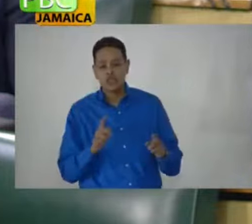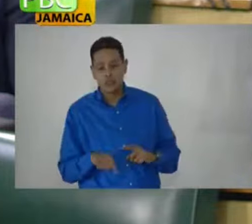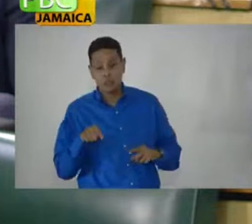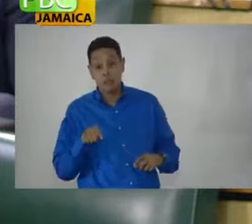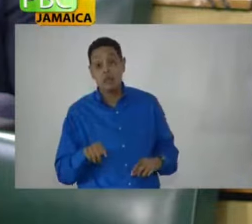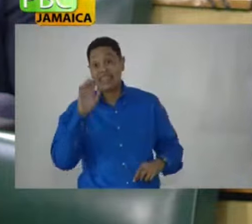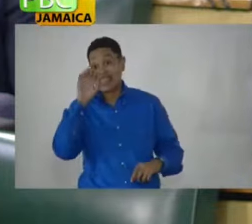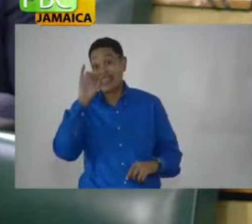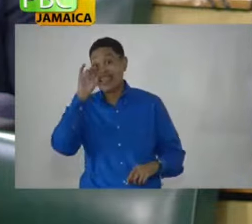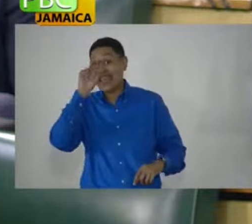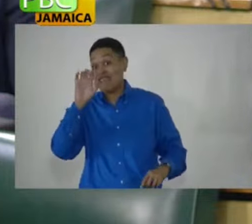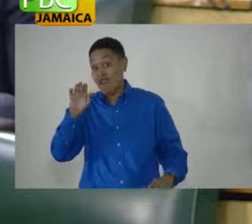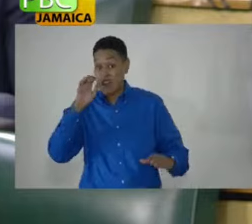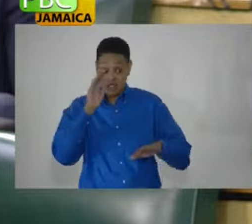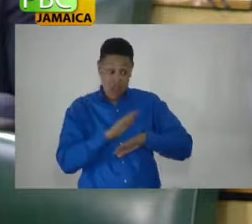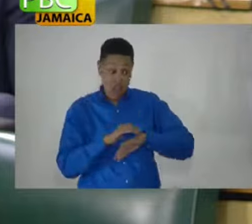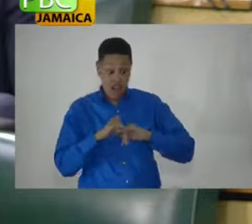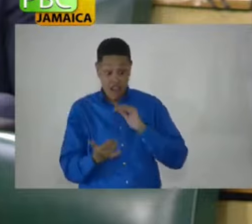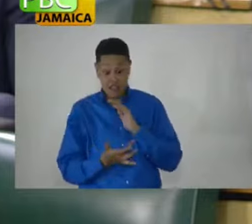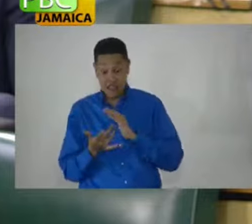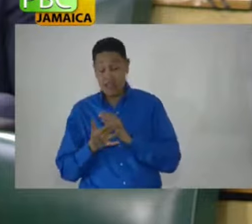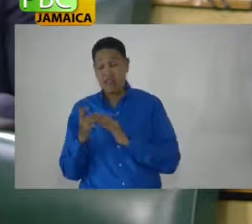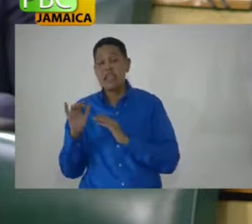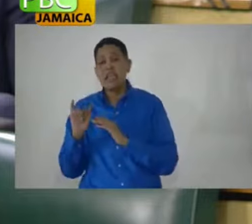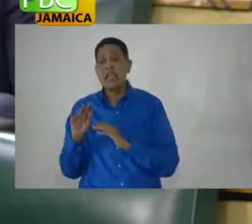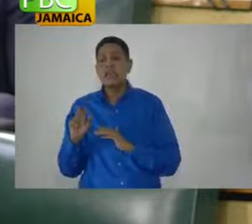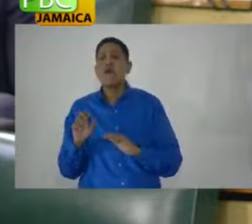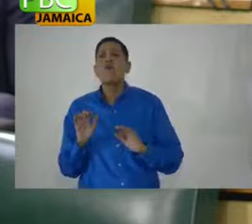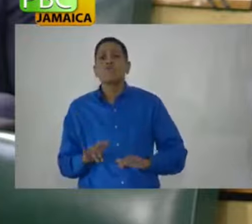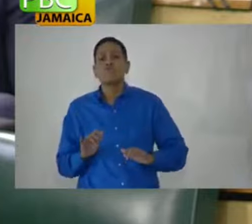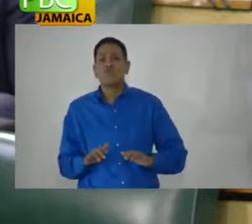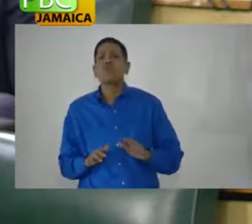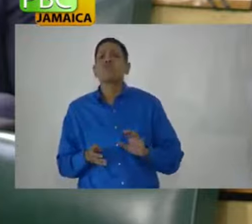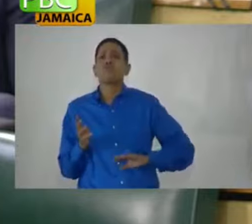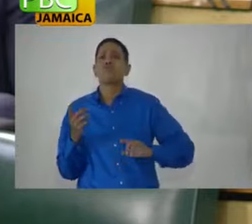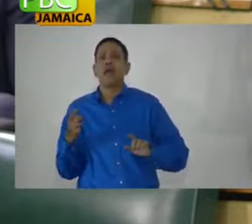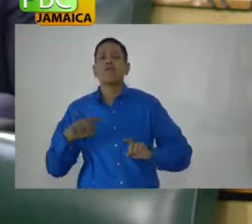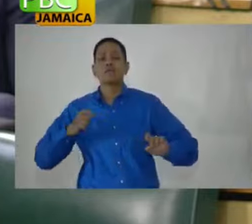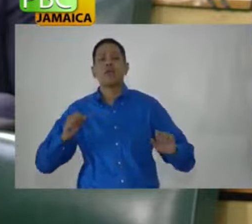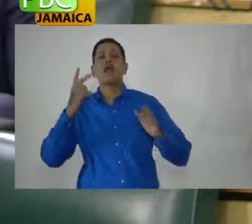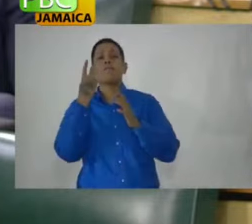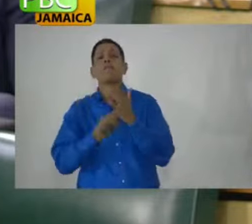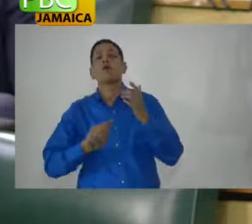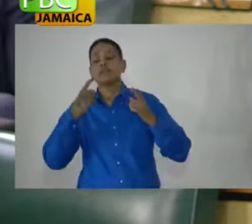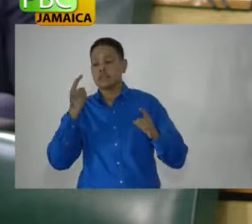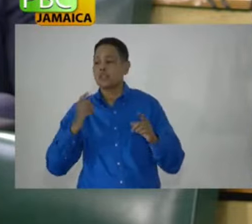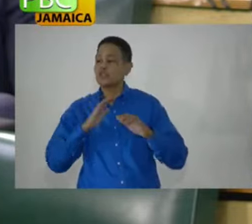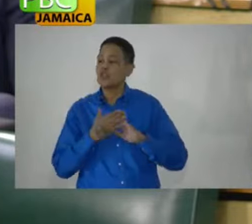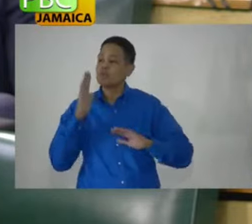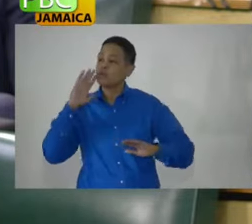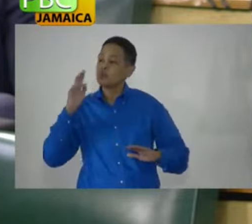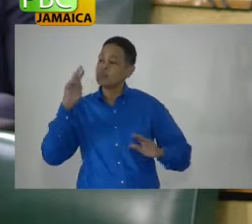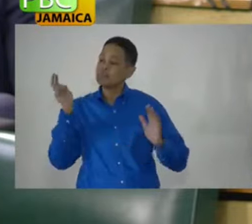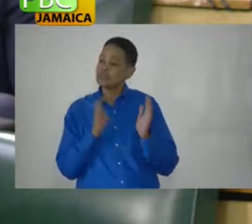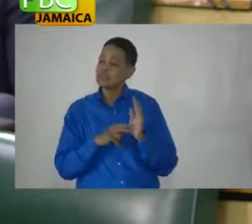on the need to move towards implementation of e-invoices, we can both claim that Jamaica will